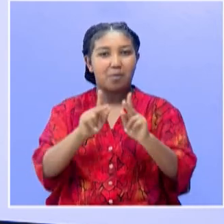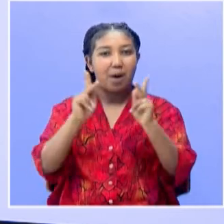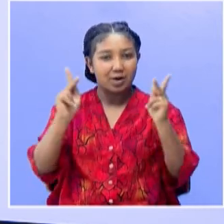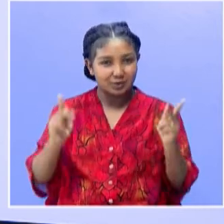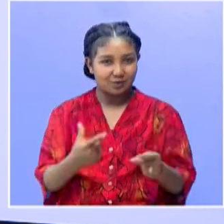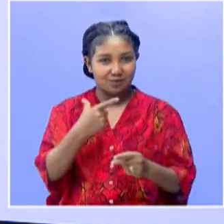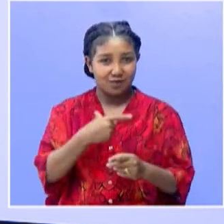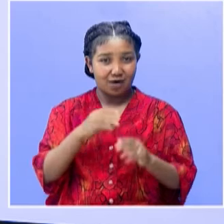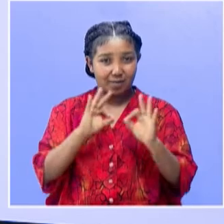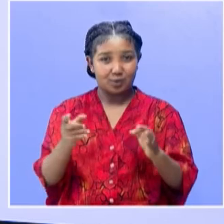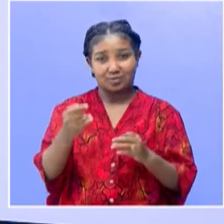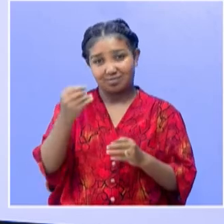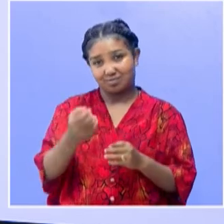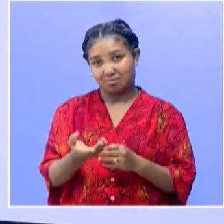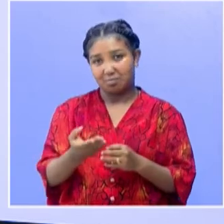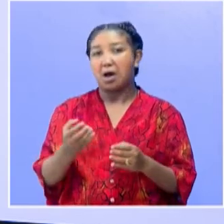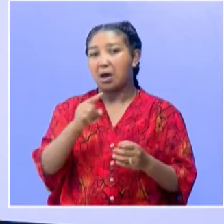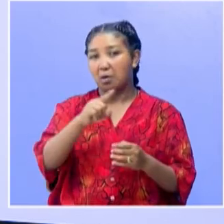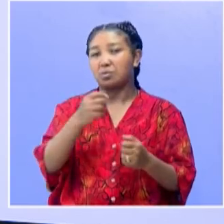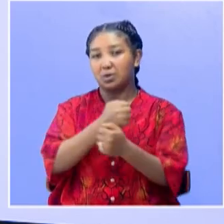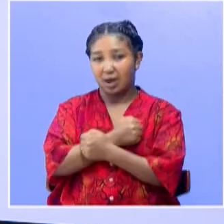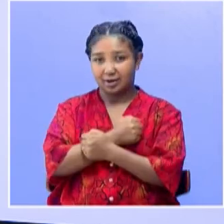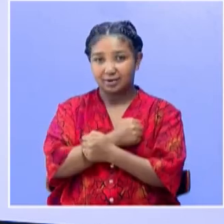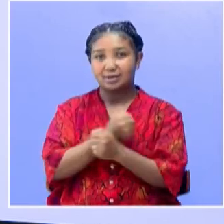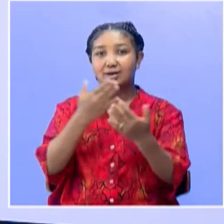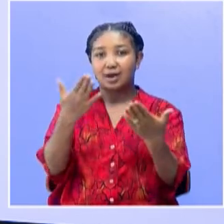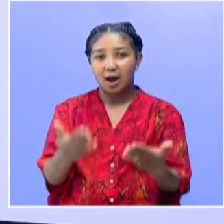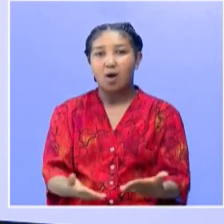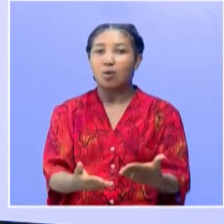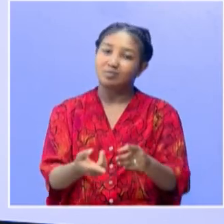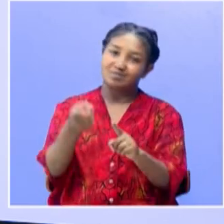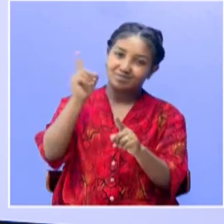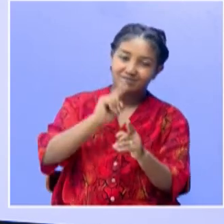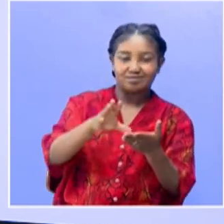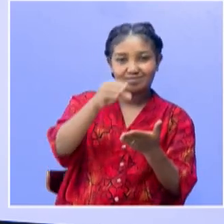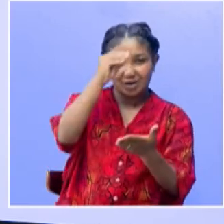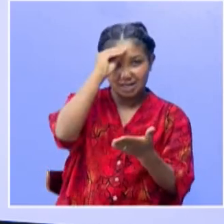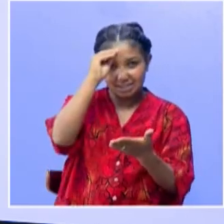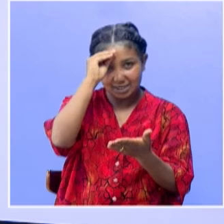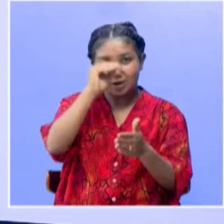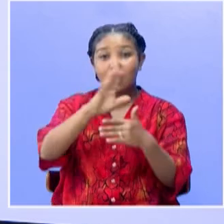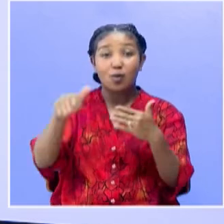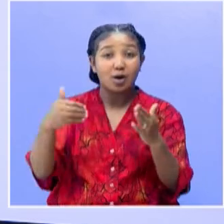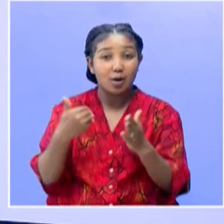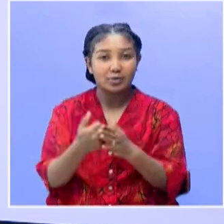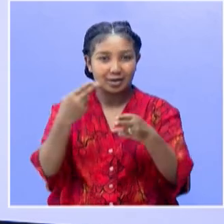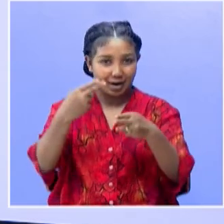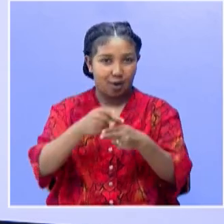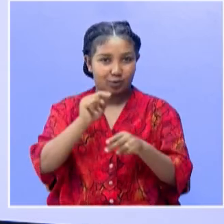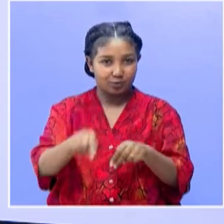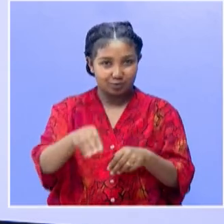wonderful? Yeah, I'm sure you like it. Now let's come back to our lesson. It's all about